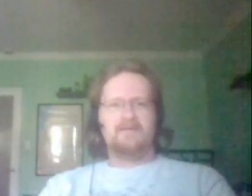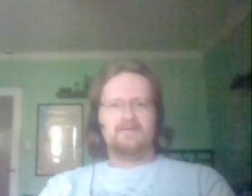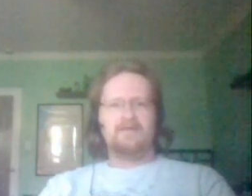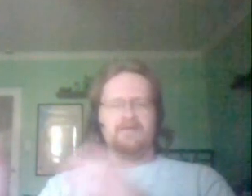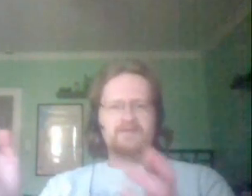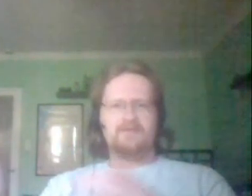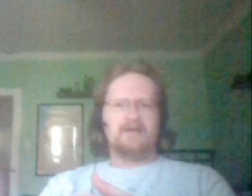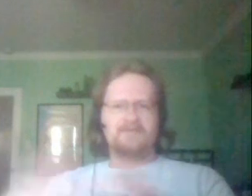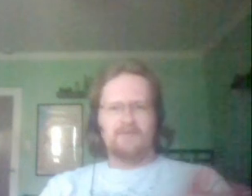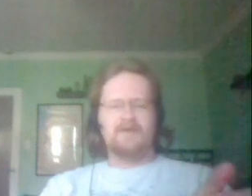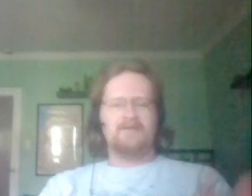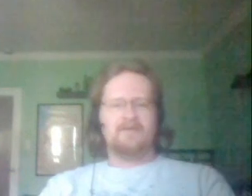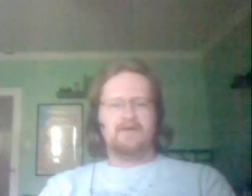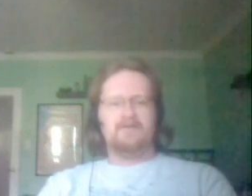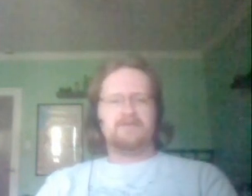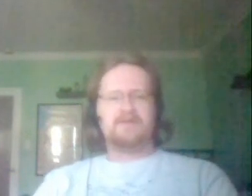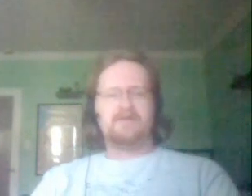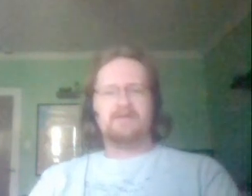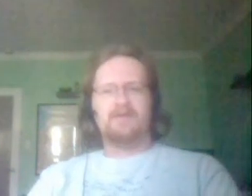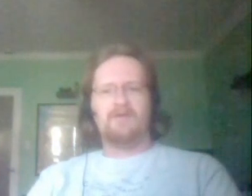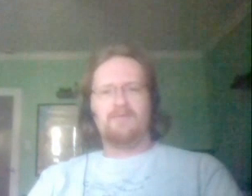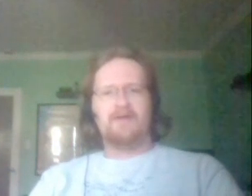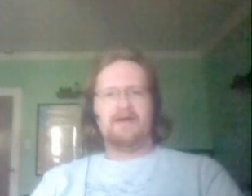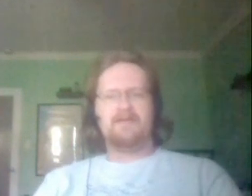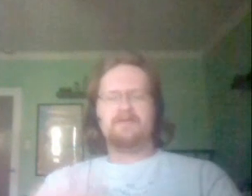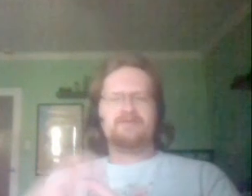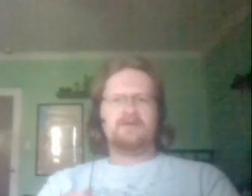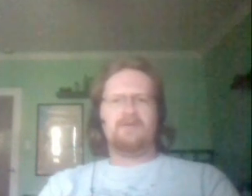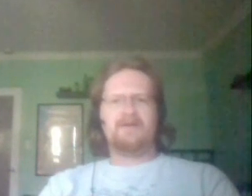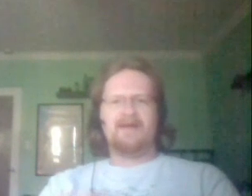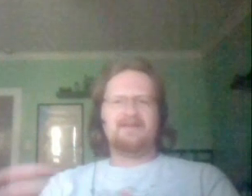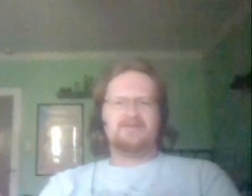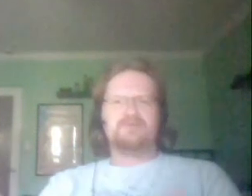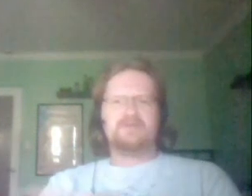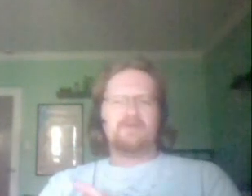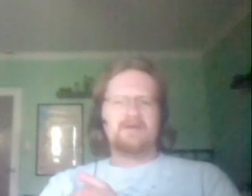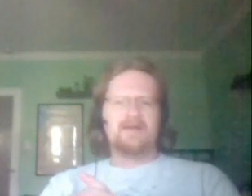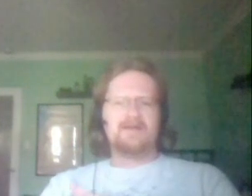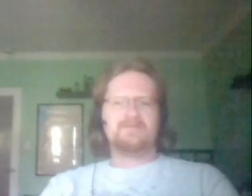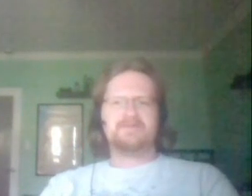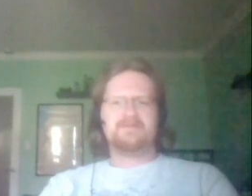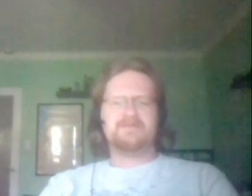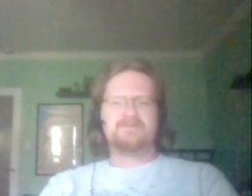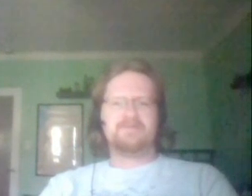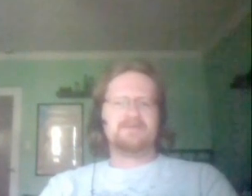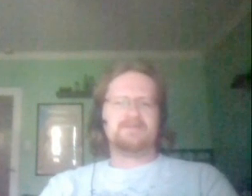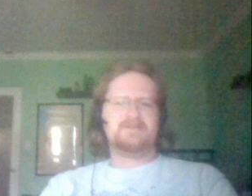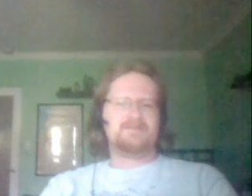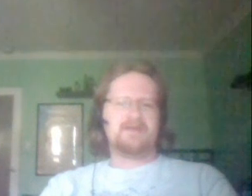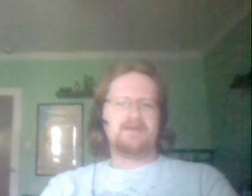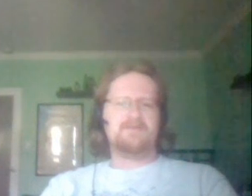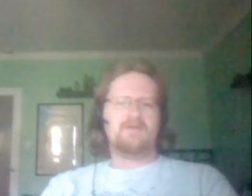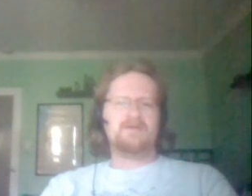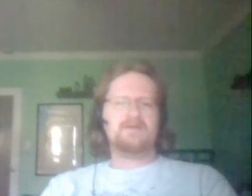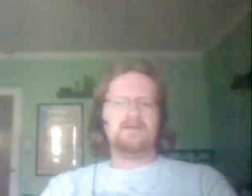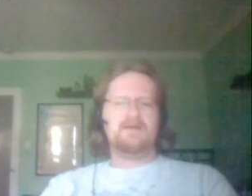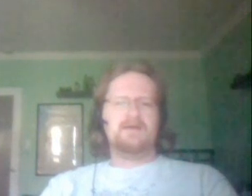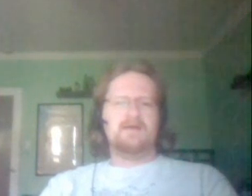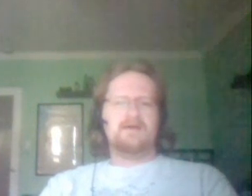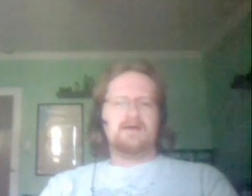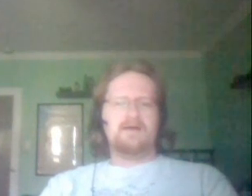bullying, yeah, there's two kinds of bullying. There's the horrible kind and there's the annoying kind. This was the annoying kind, which it's just kind of